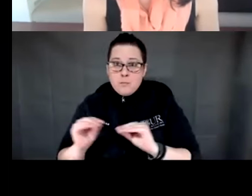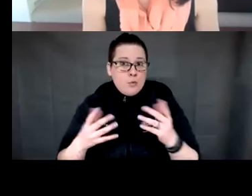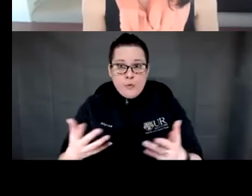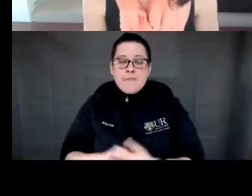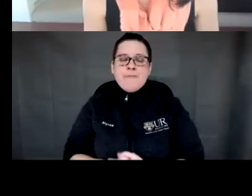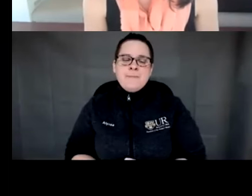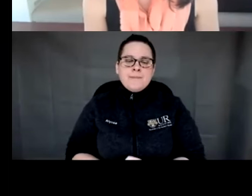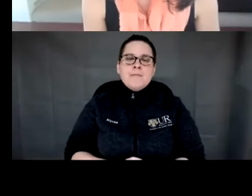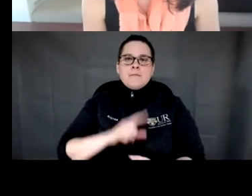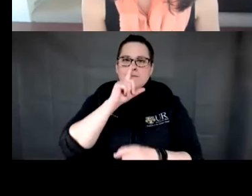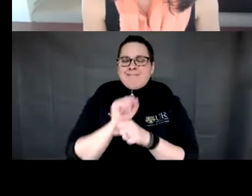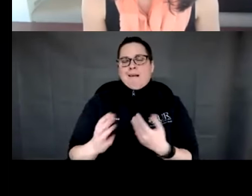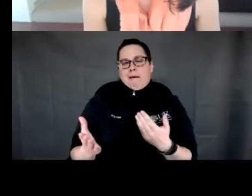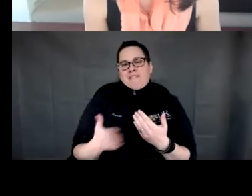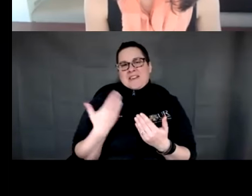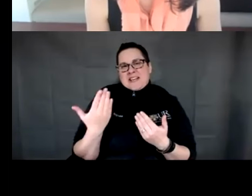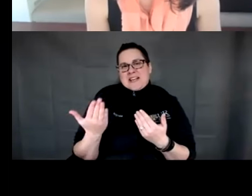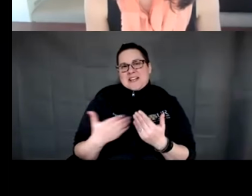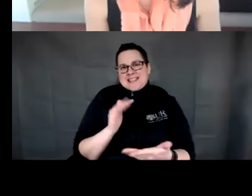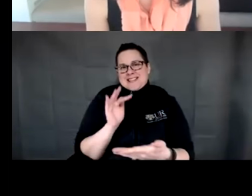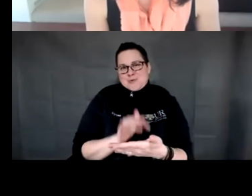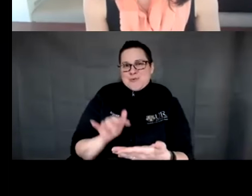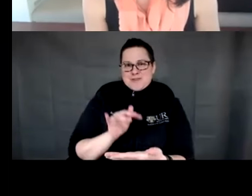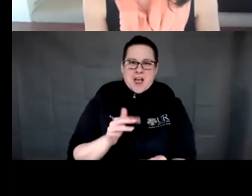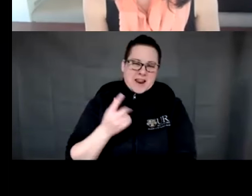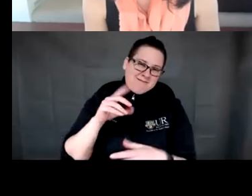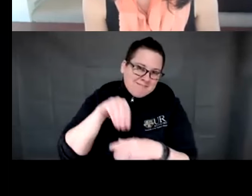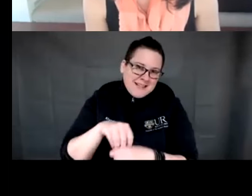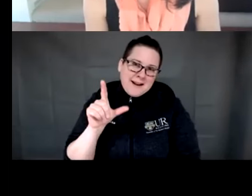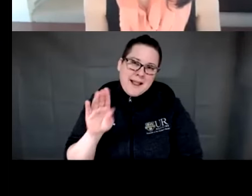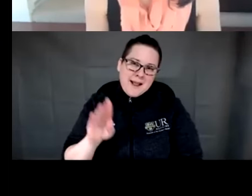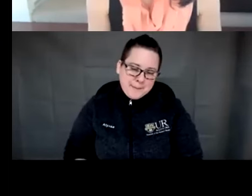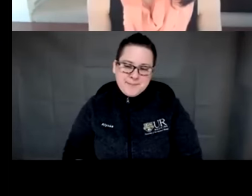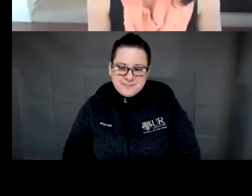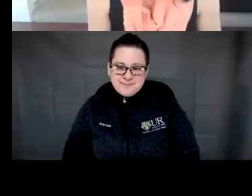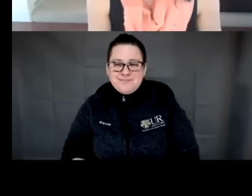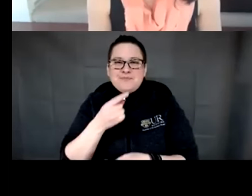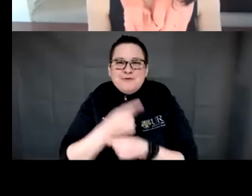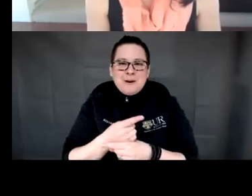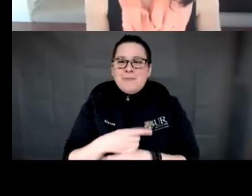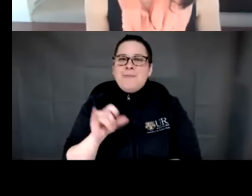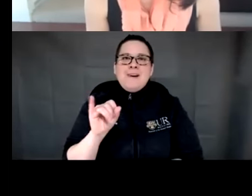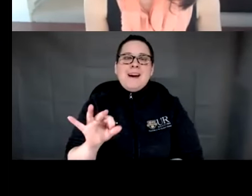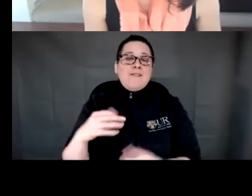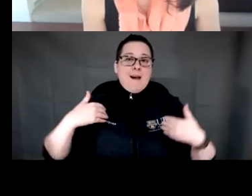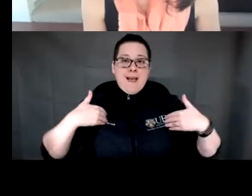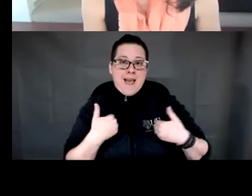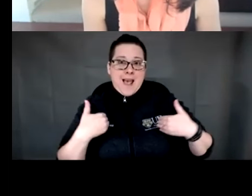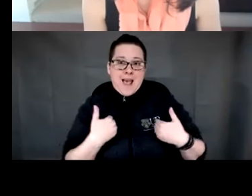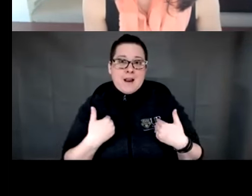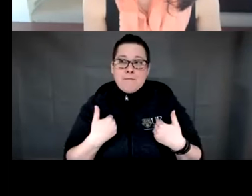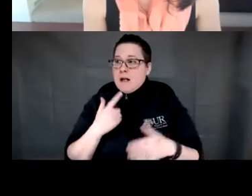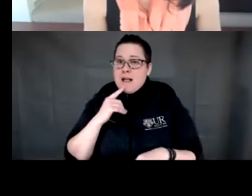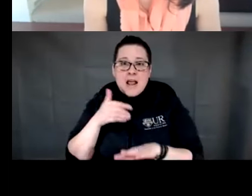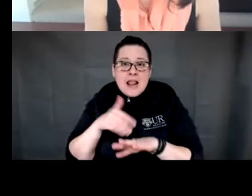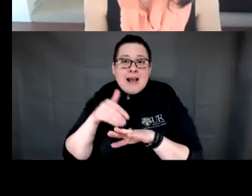is that it's a really convenient thing to do from the point of view of a laboratory experiment, right? So if an animal is making a licking